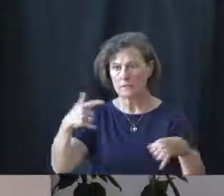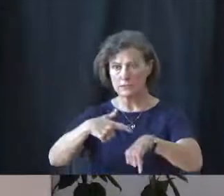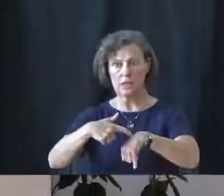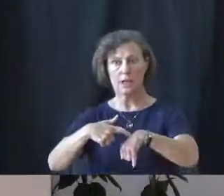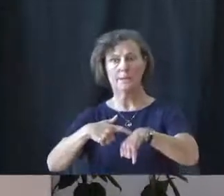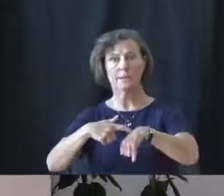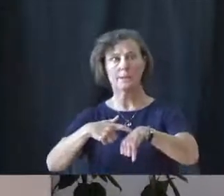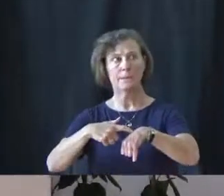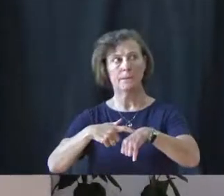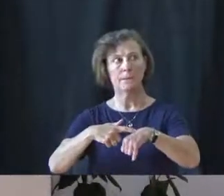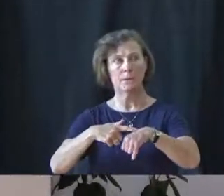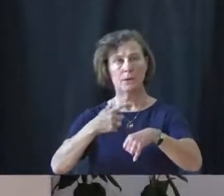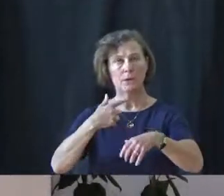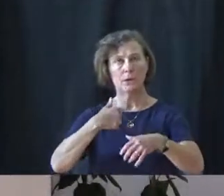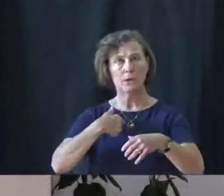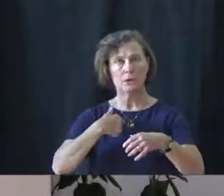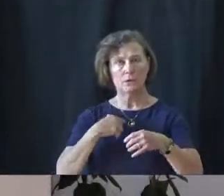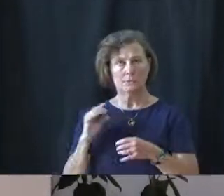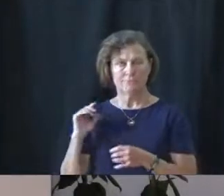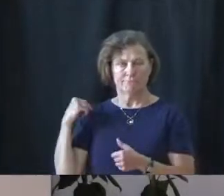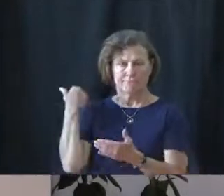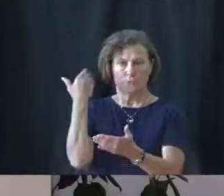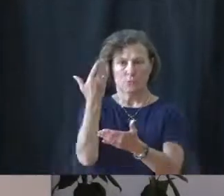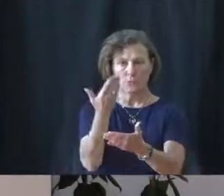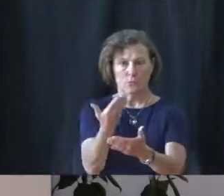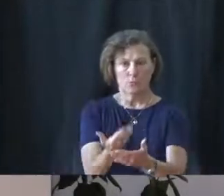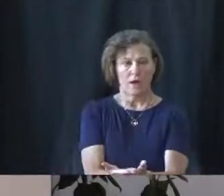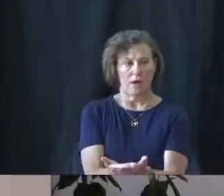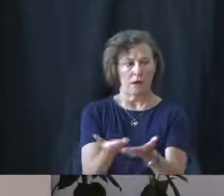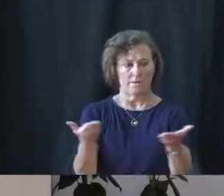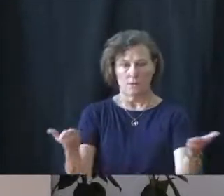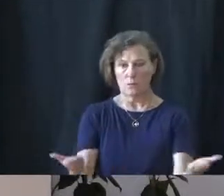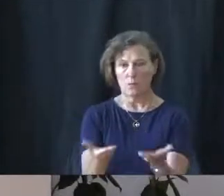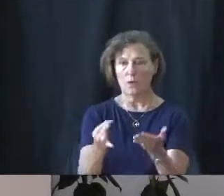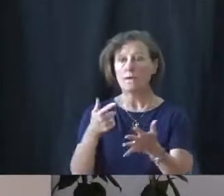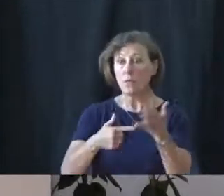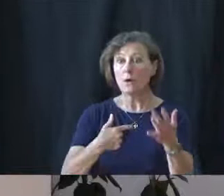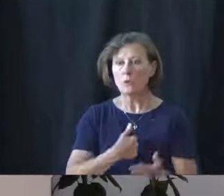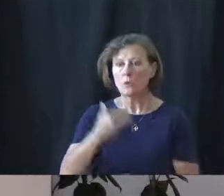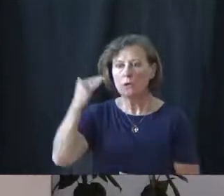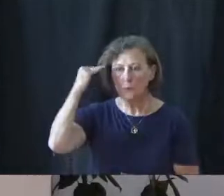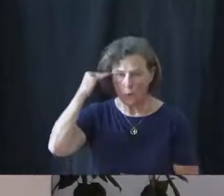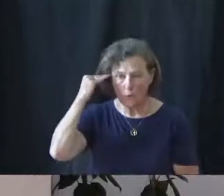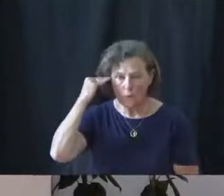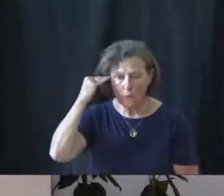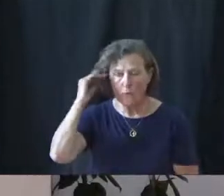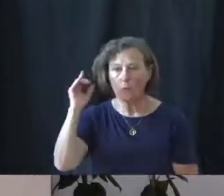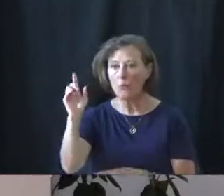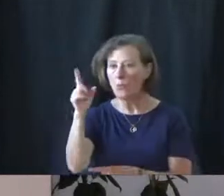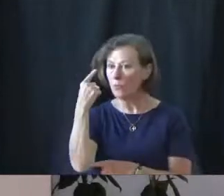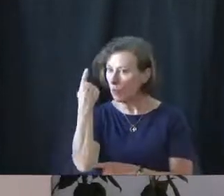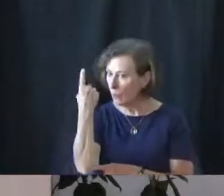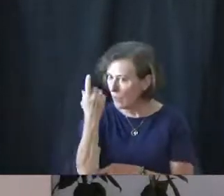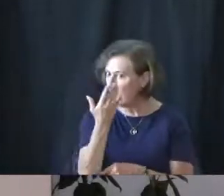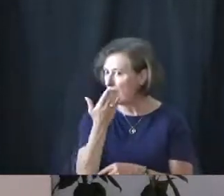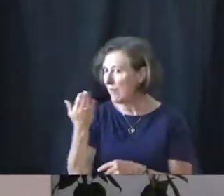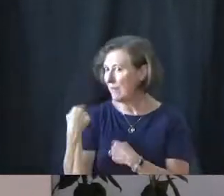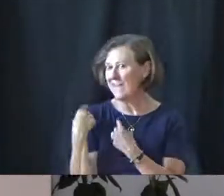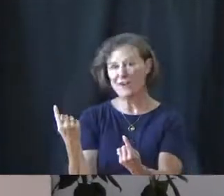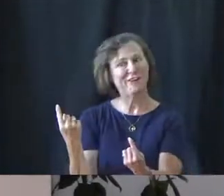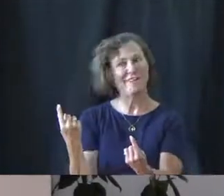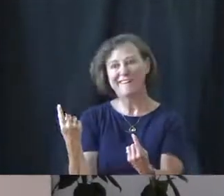we come into the presence of what we do know, perhaps the only thing we can ever